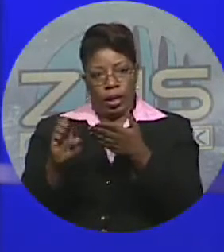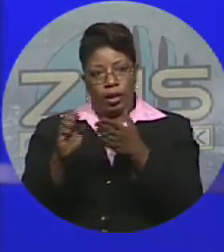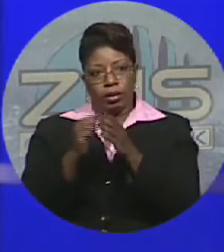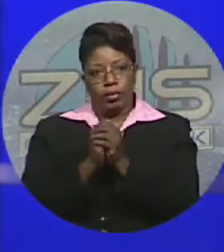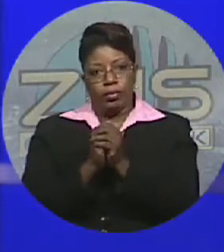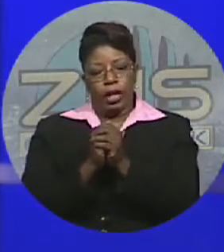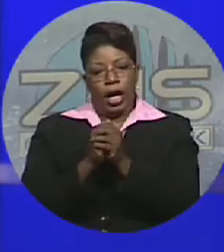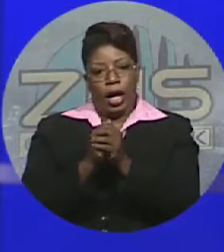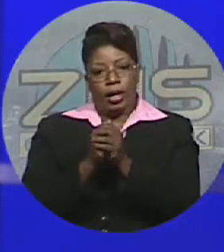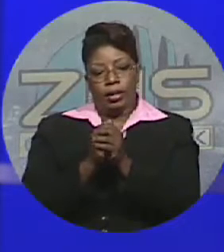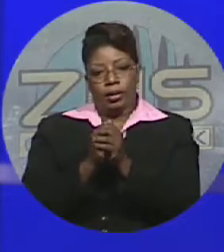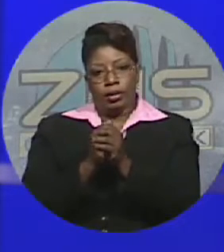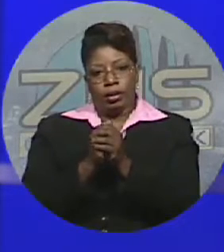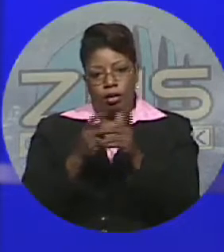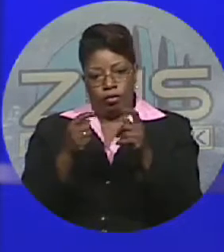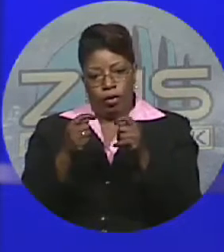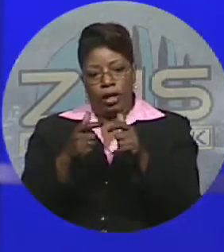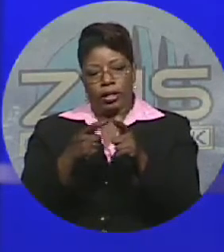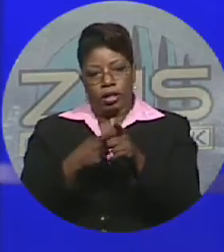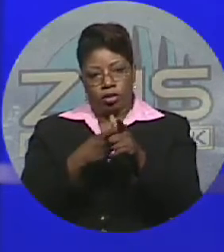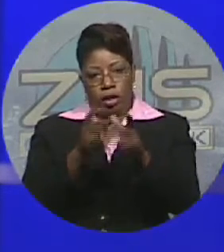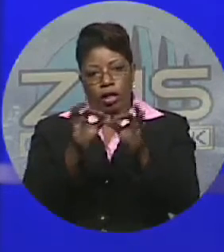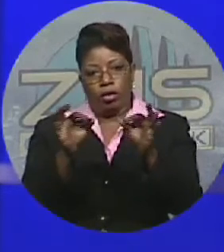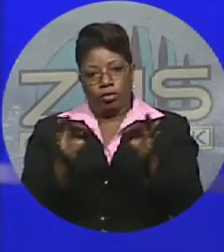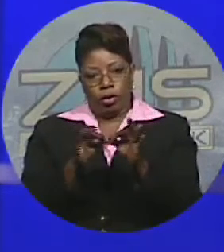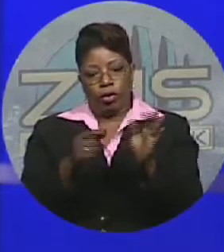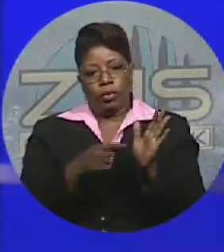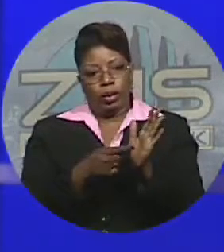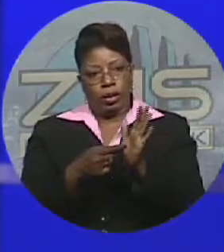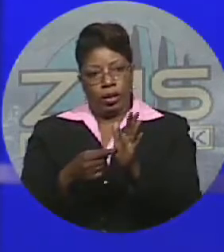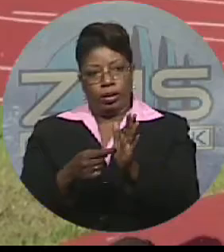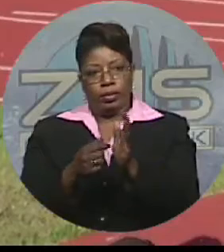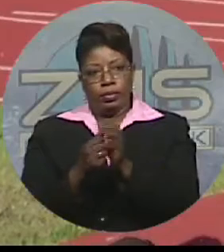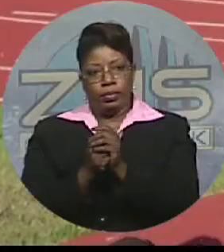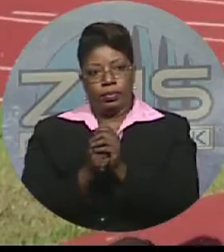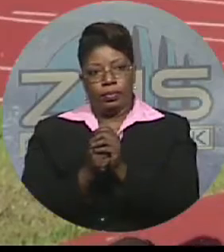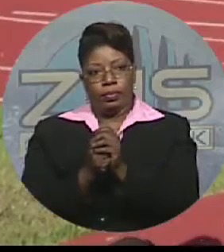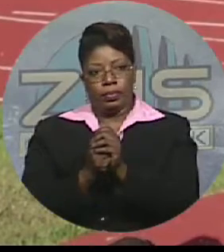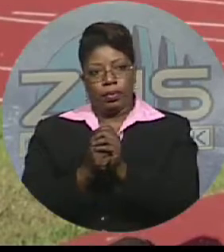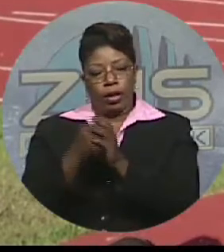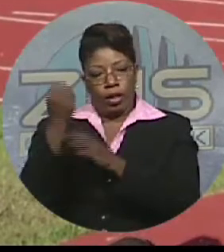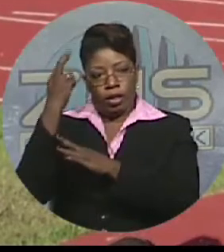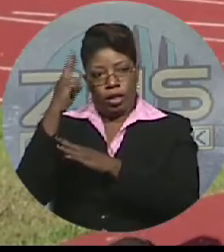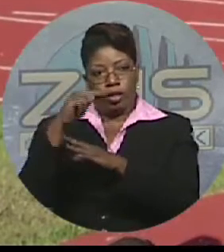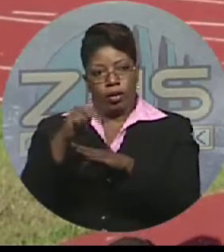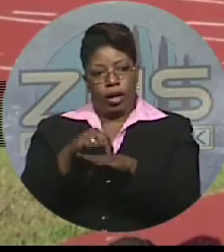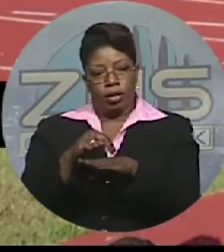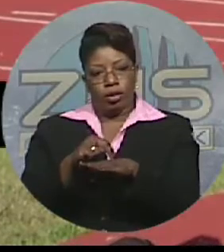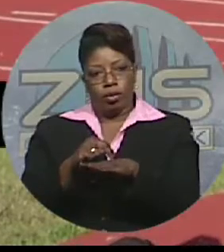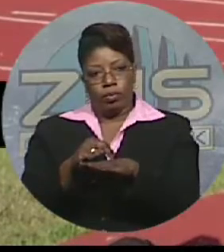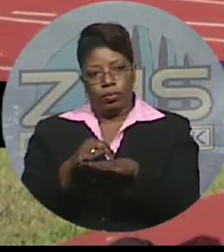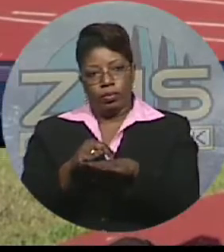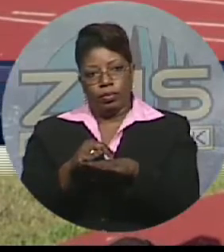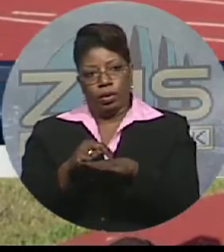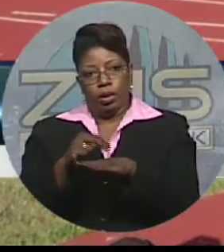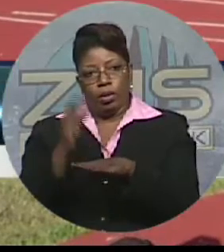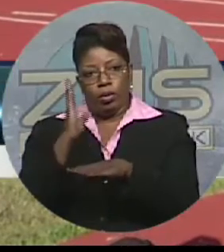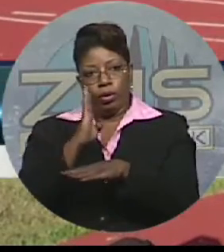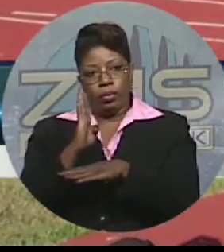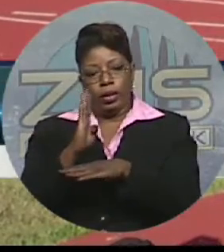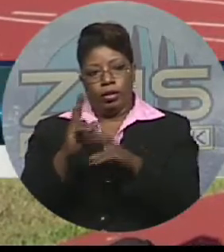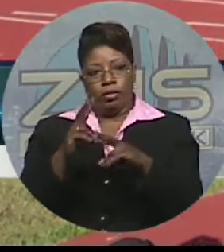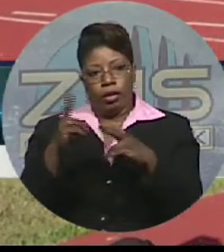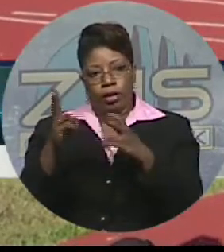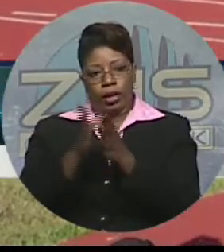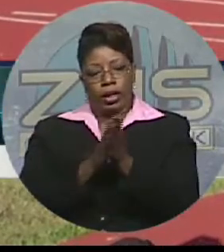brightest track and field stars will all be on display. The Senior National will be a very,